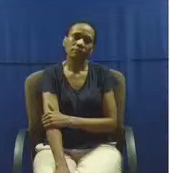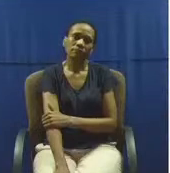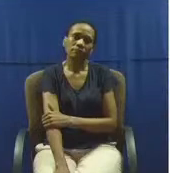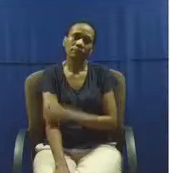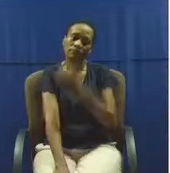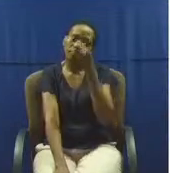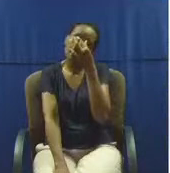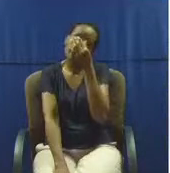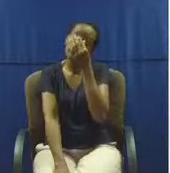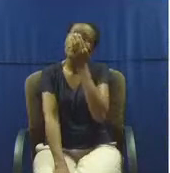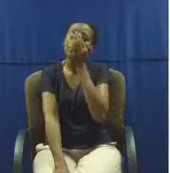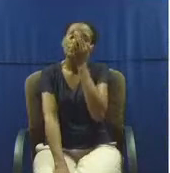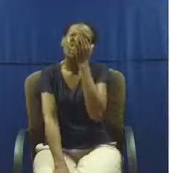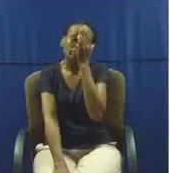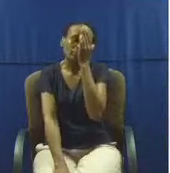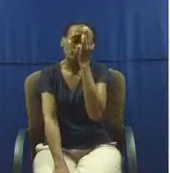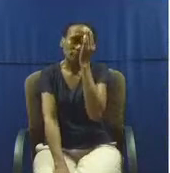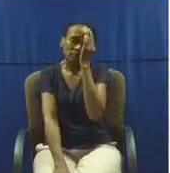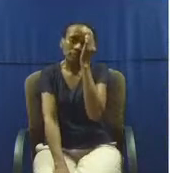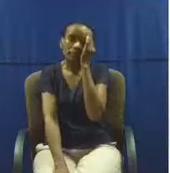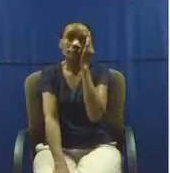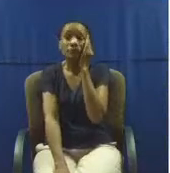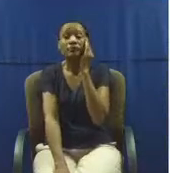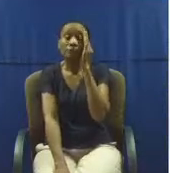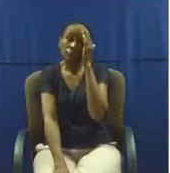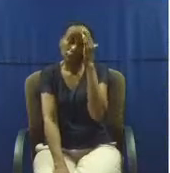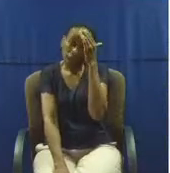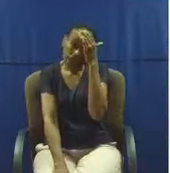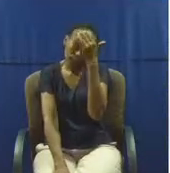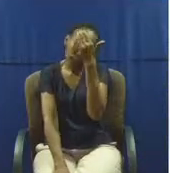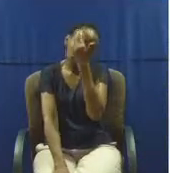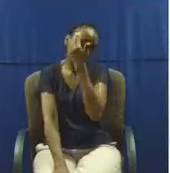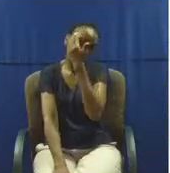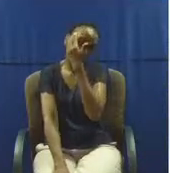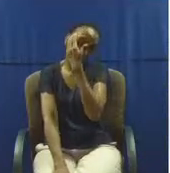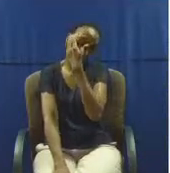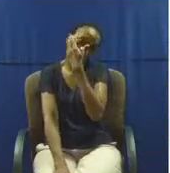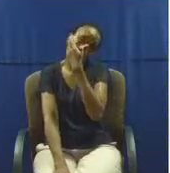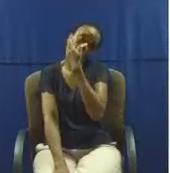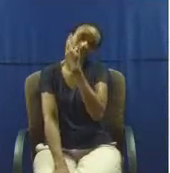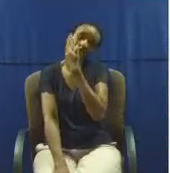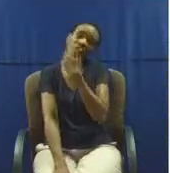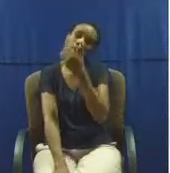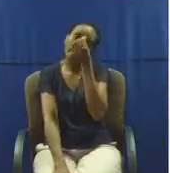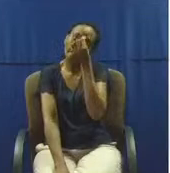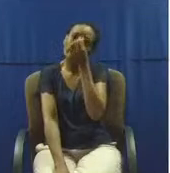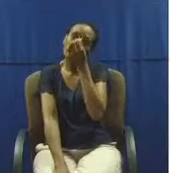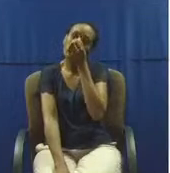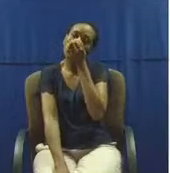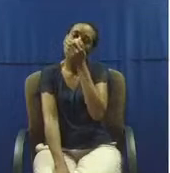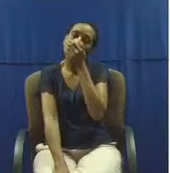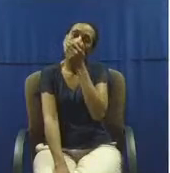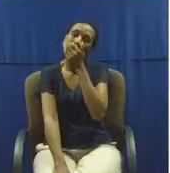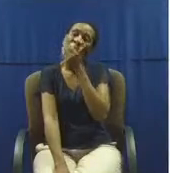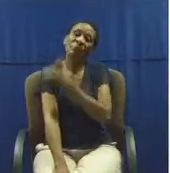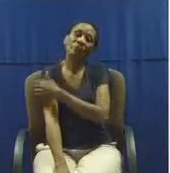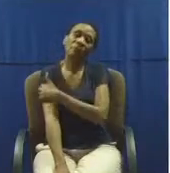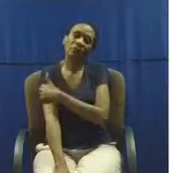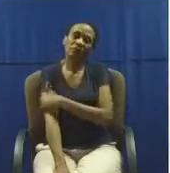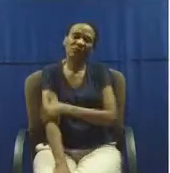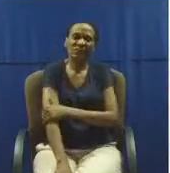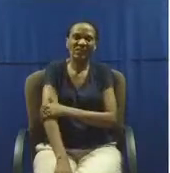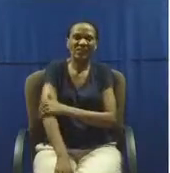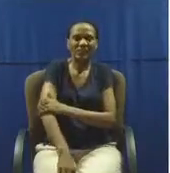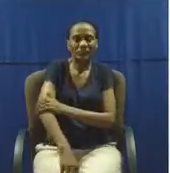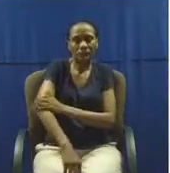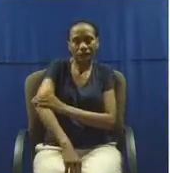ethical, competent police service, which is completely free of political manipulation and control. Up until now, this